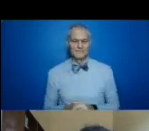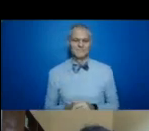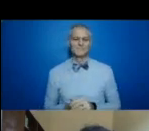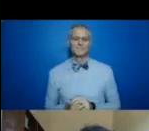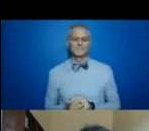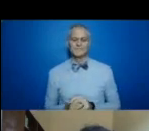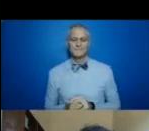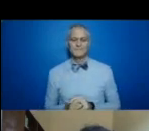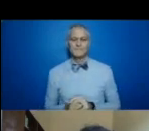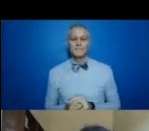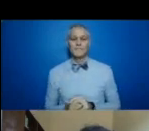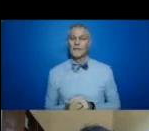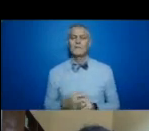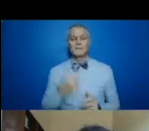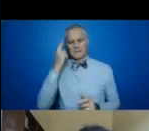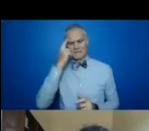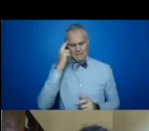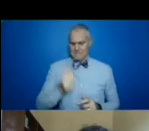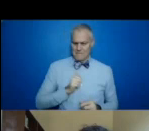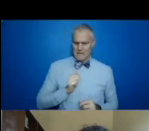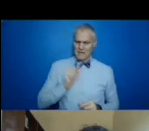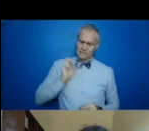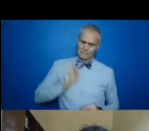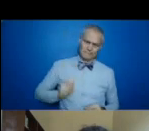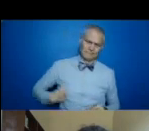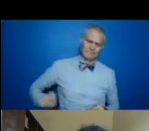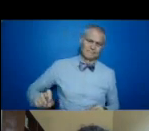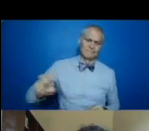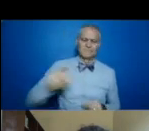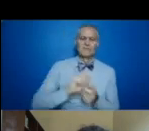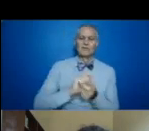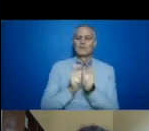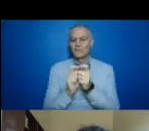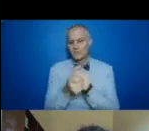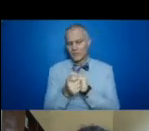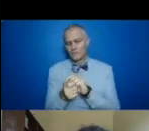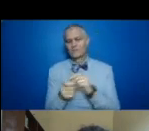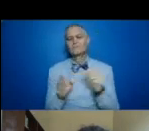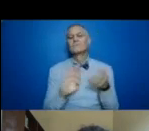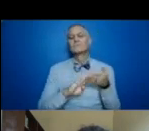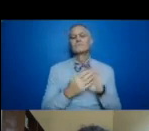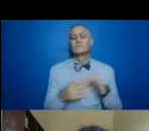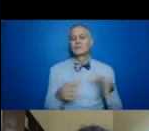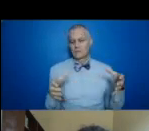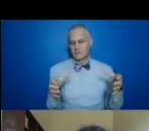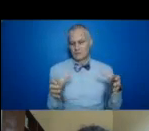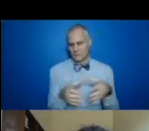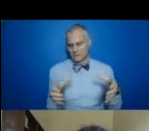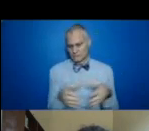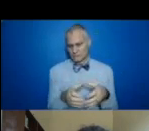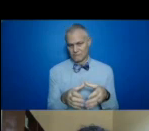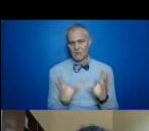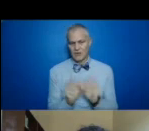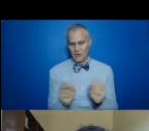So as I think about my journey to transformative community conferencing, from the earliest years, I have